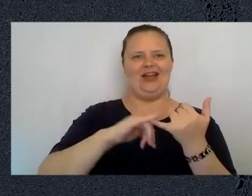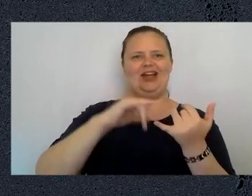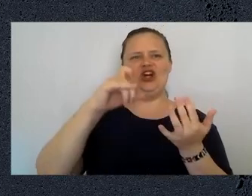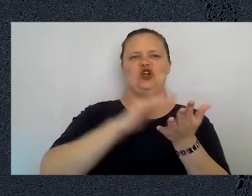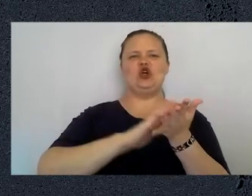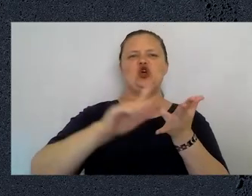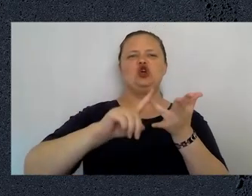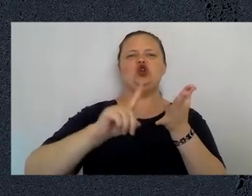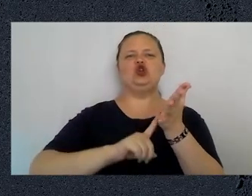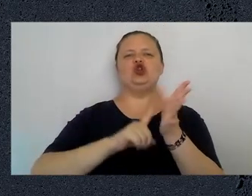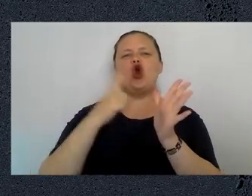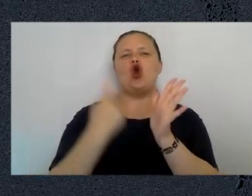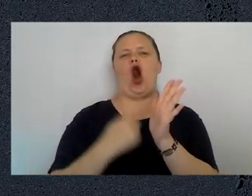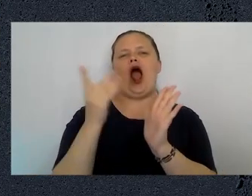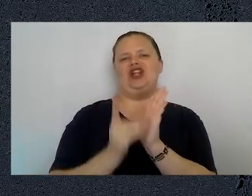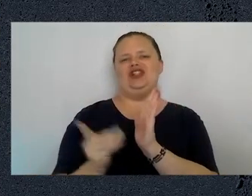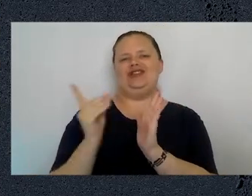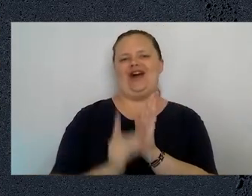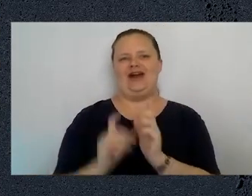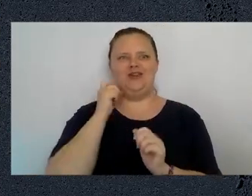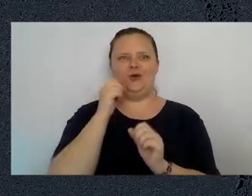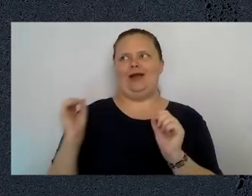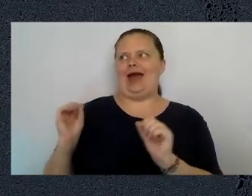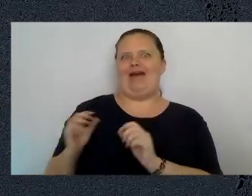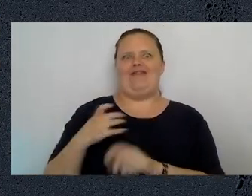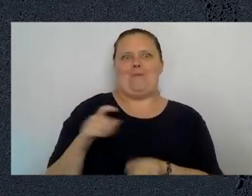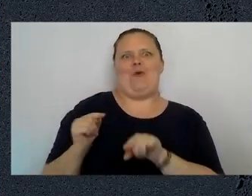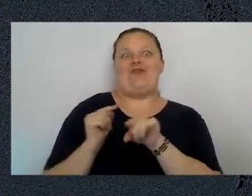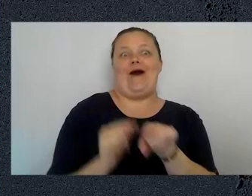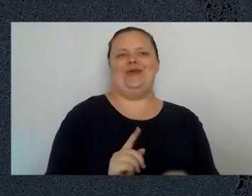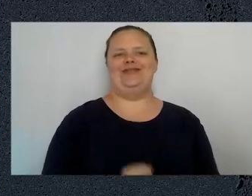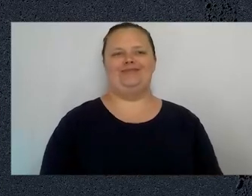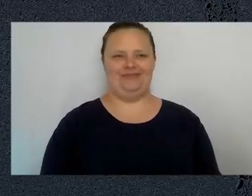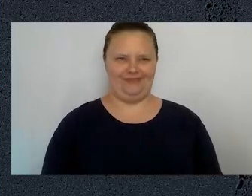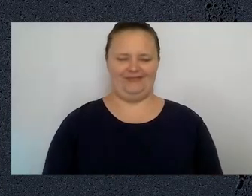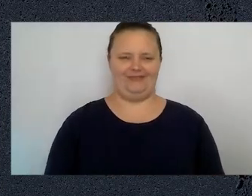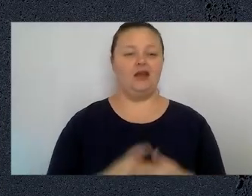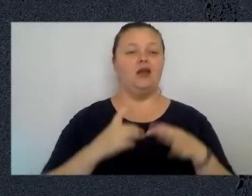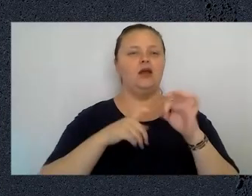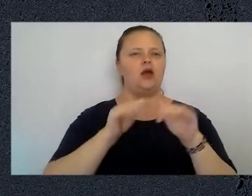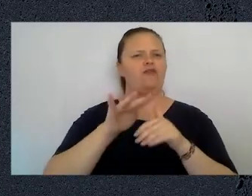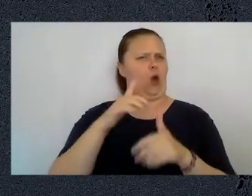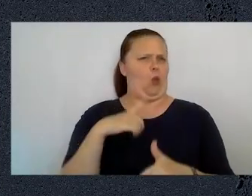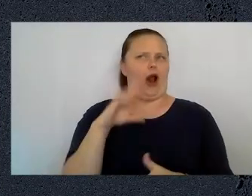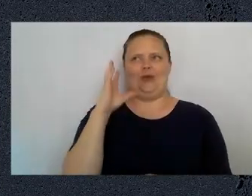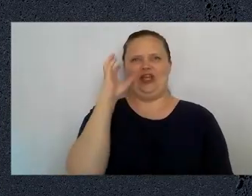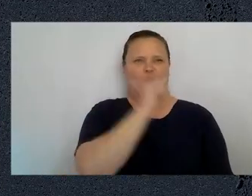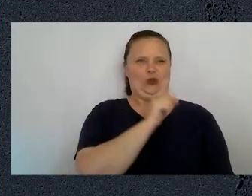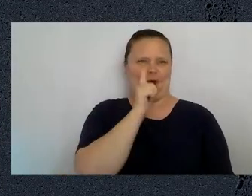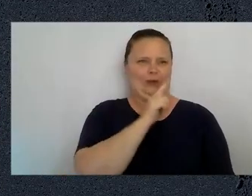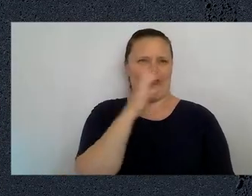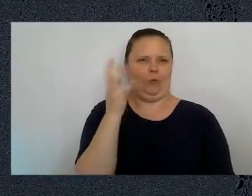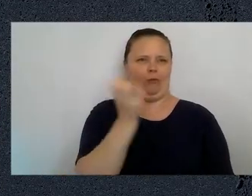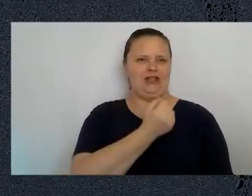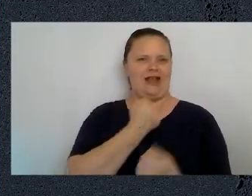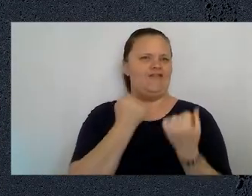Scholar Diaries, thank you. You'll get a big little crowd joining you. The question about why do we assume that people need to have a supportive